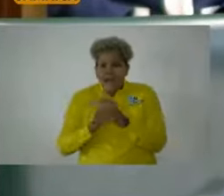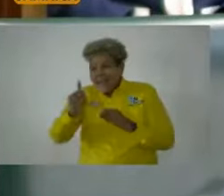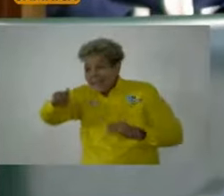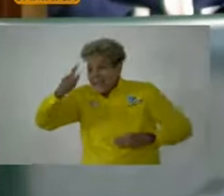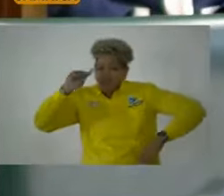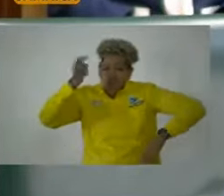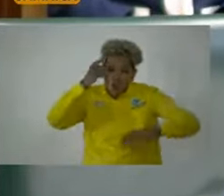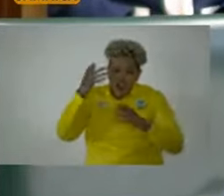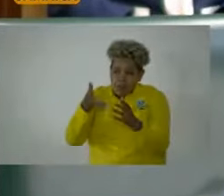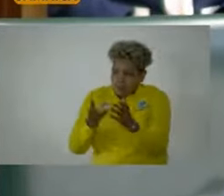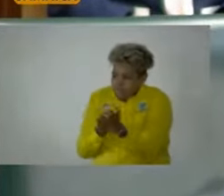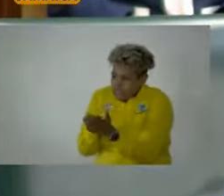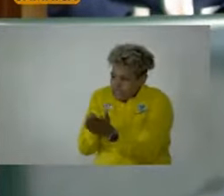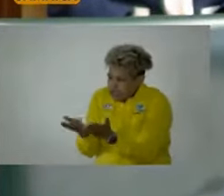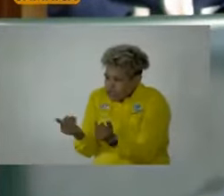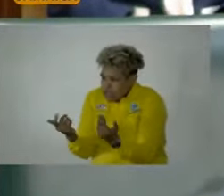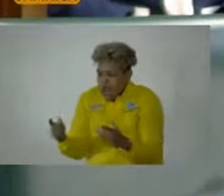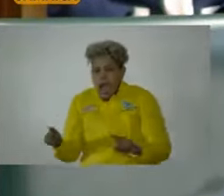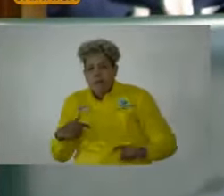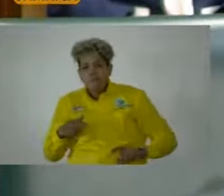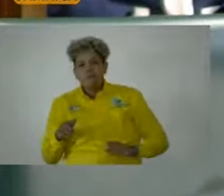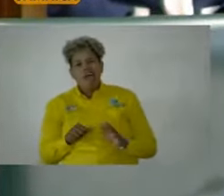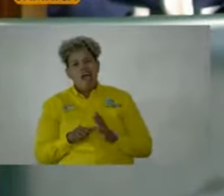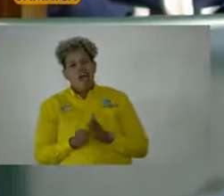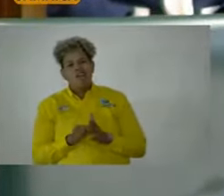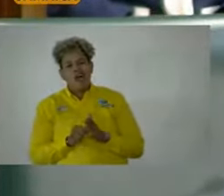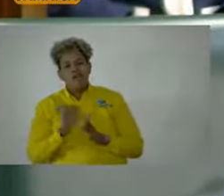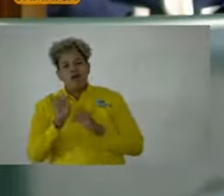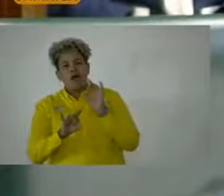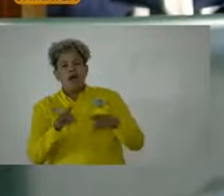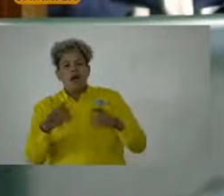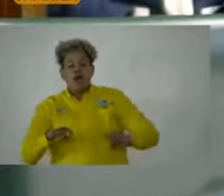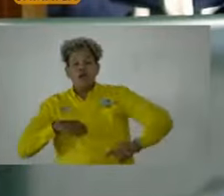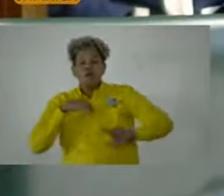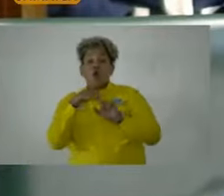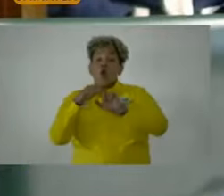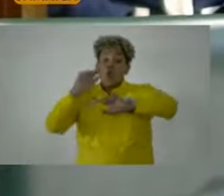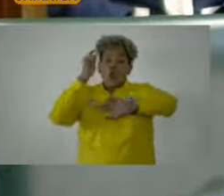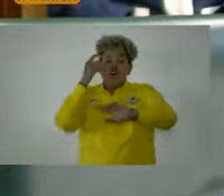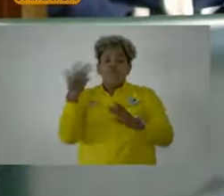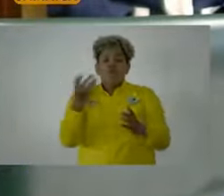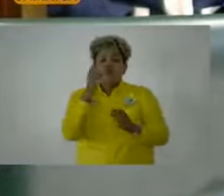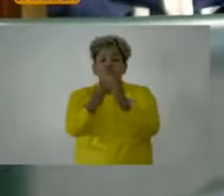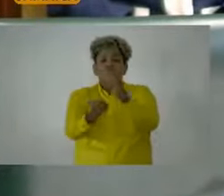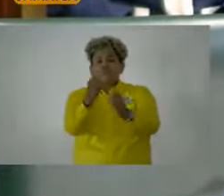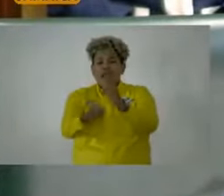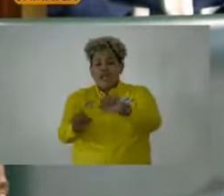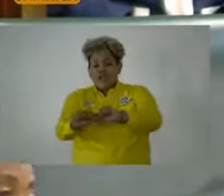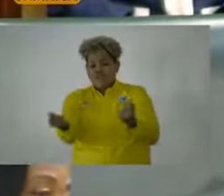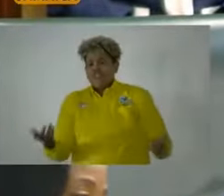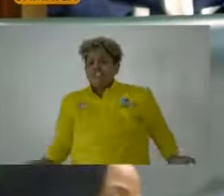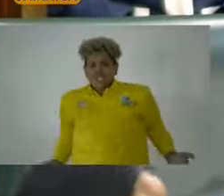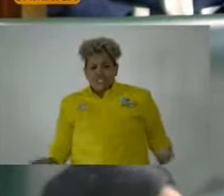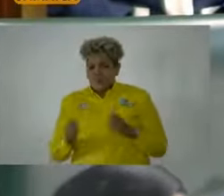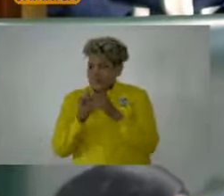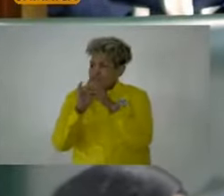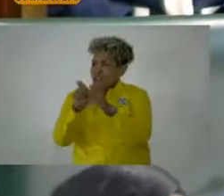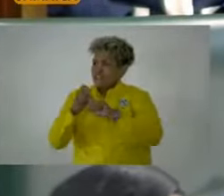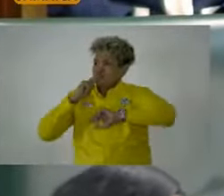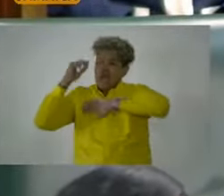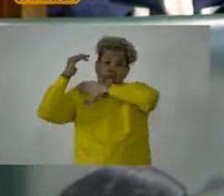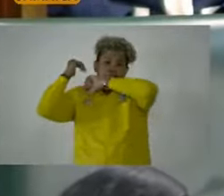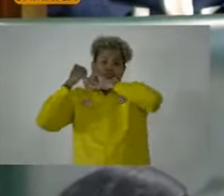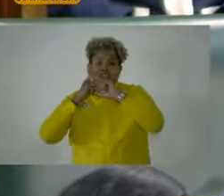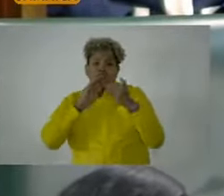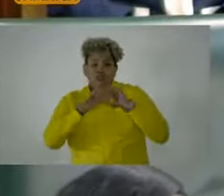for government with integrity were areas that I emphasized. We call upon the government to repair the breach with regard to the